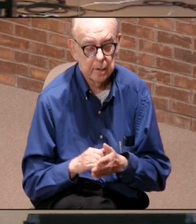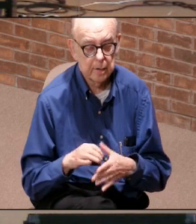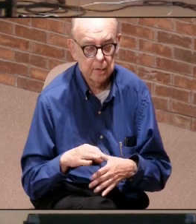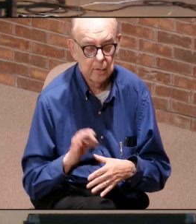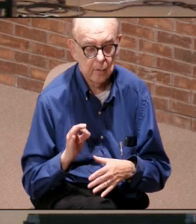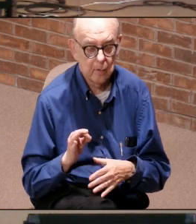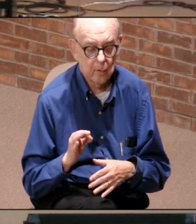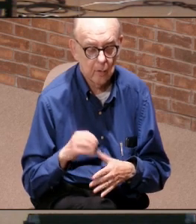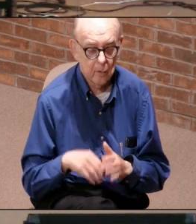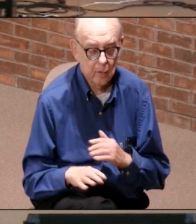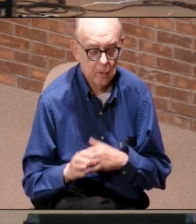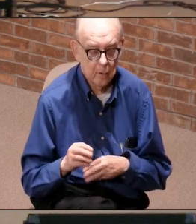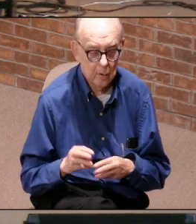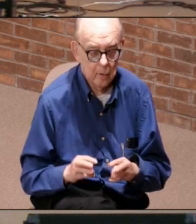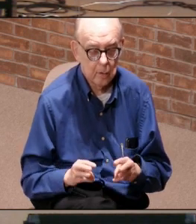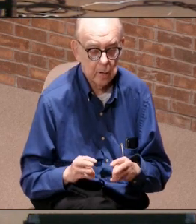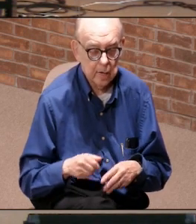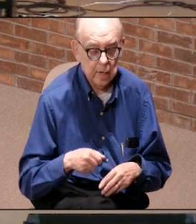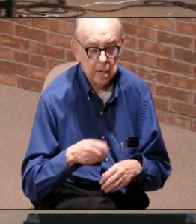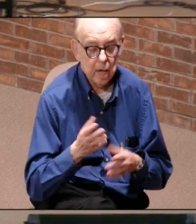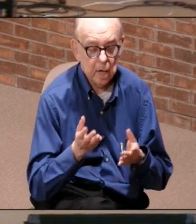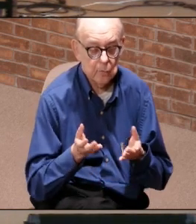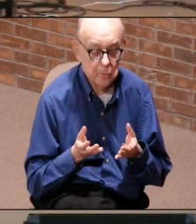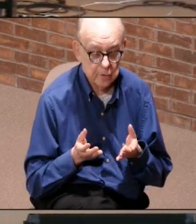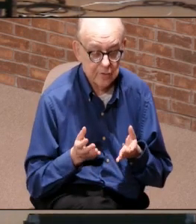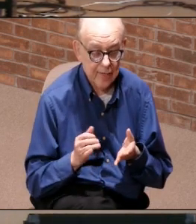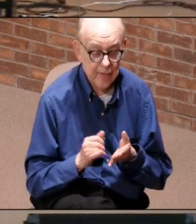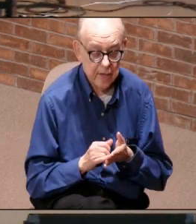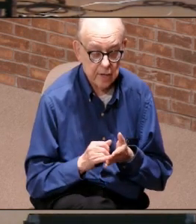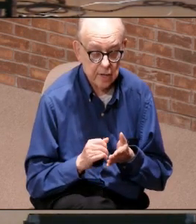spirit into the way that God wants that child to be.